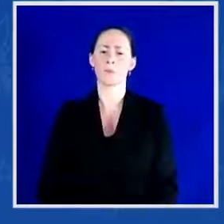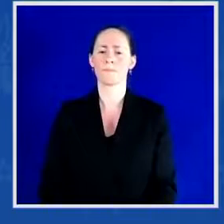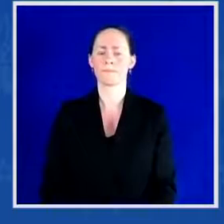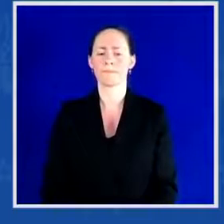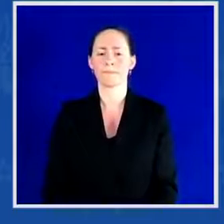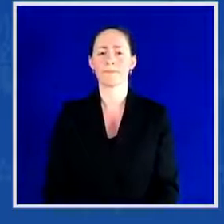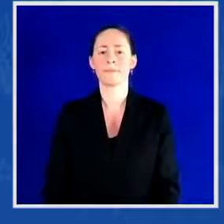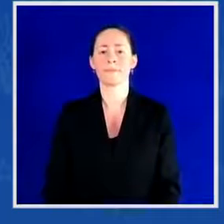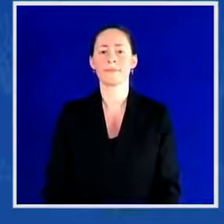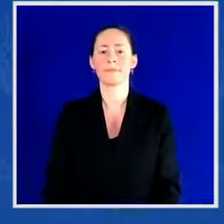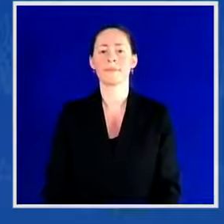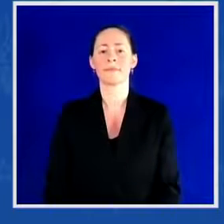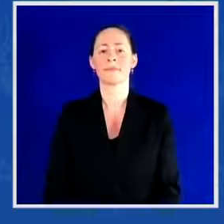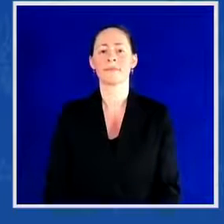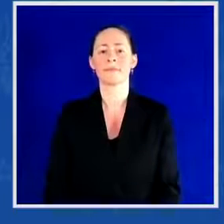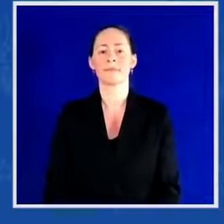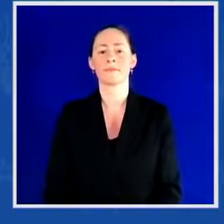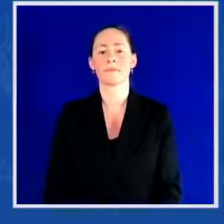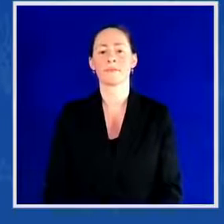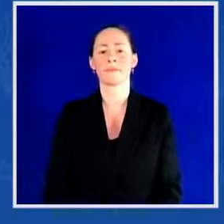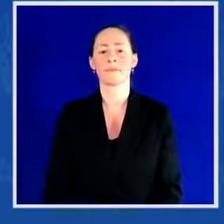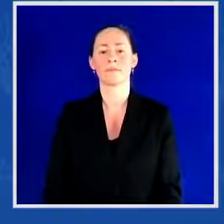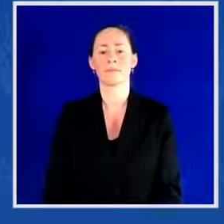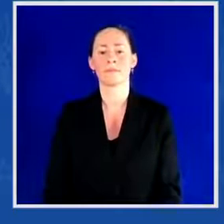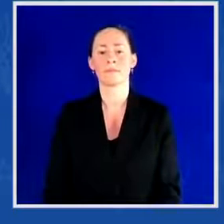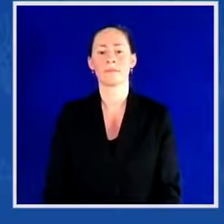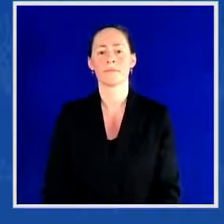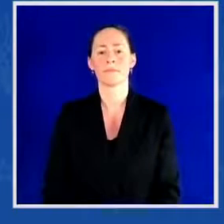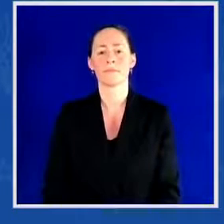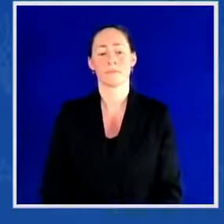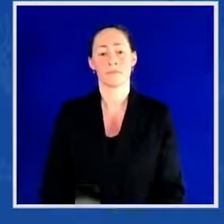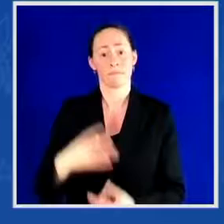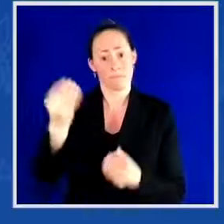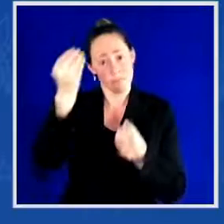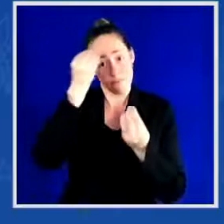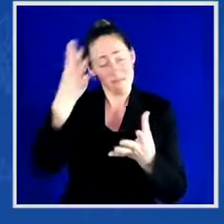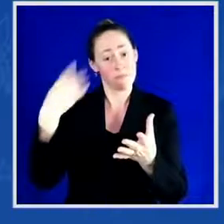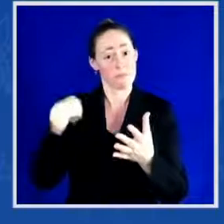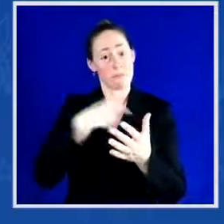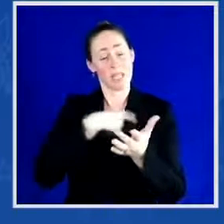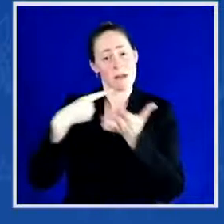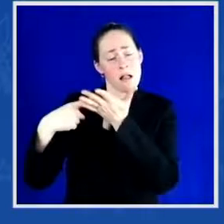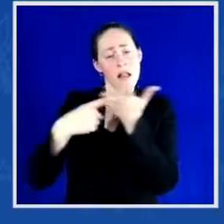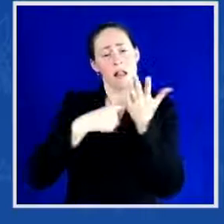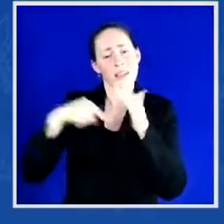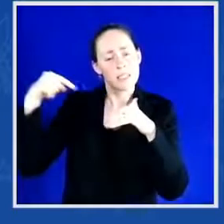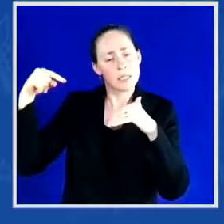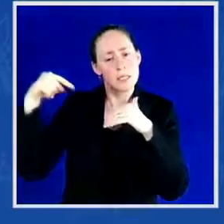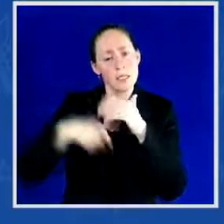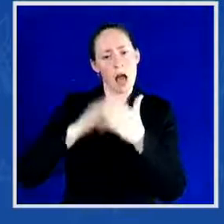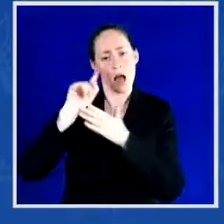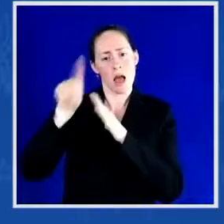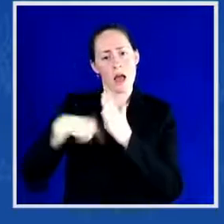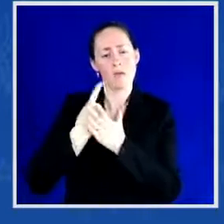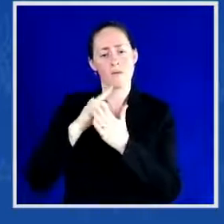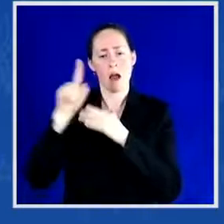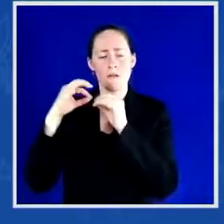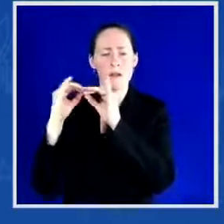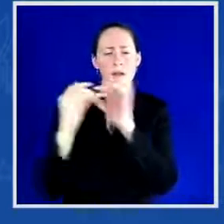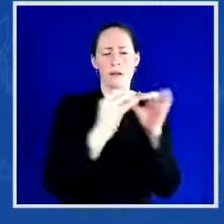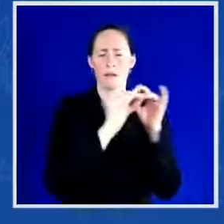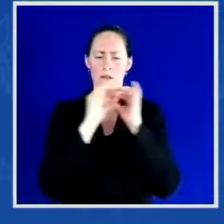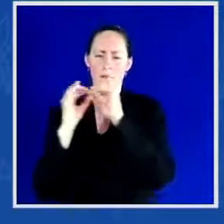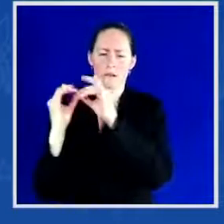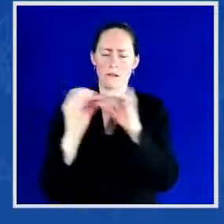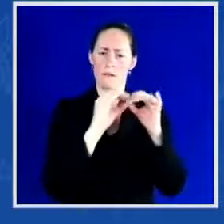literally. Egypt, the Palestinian Authority, and other Middle Eastern countries, with the aim of avoiding the sort of prolonged conflict